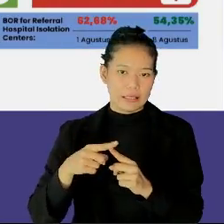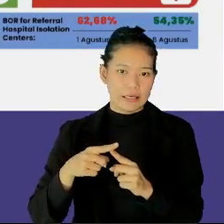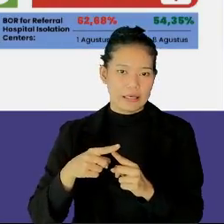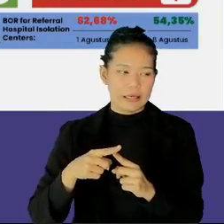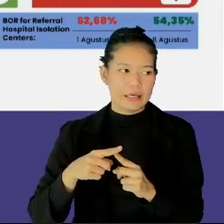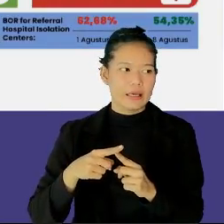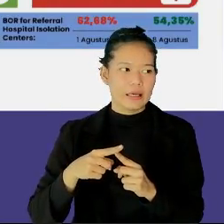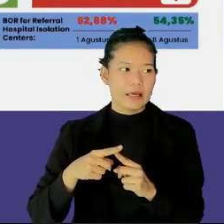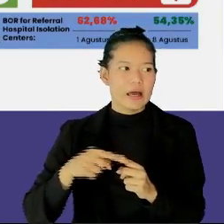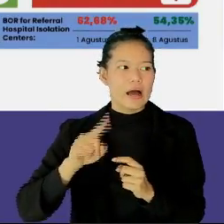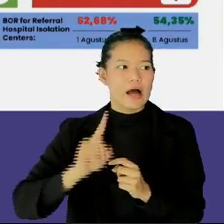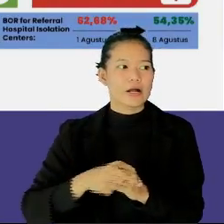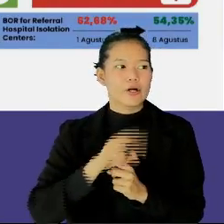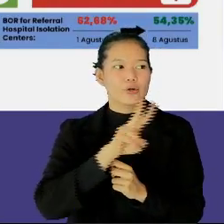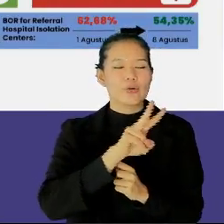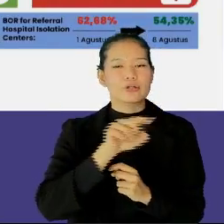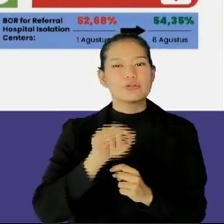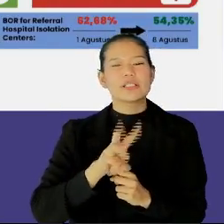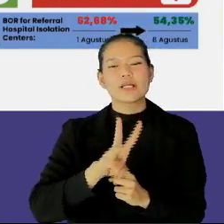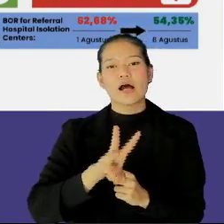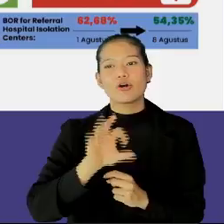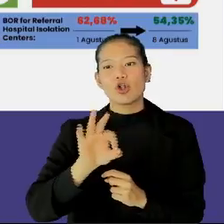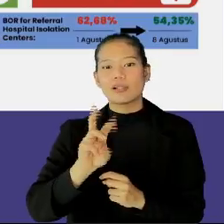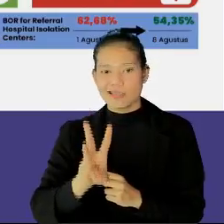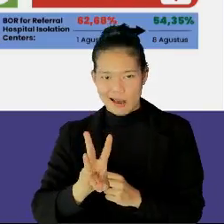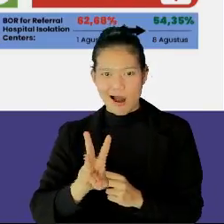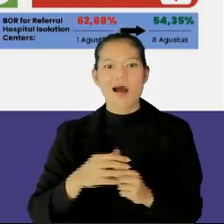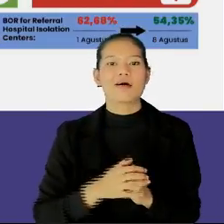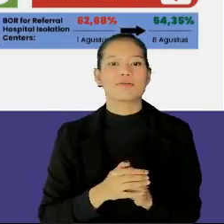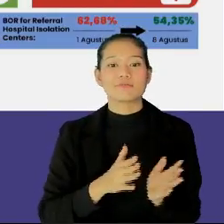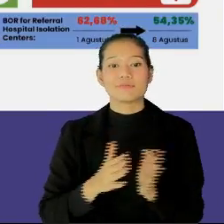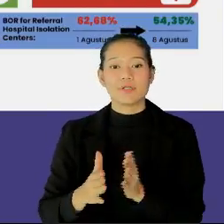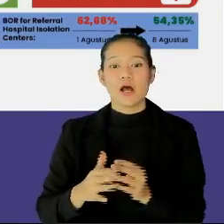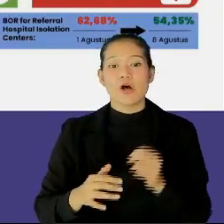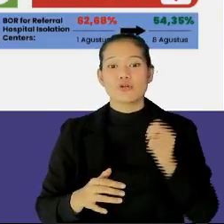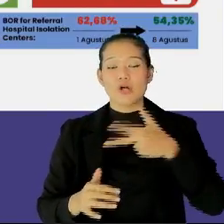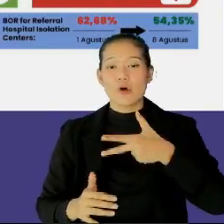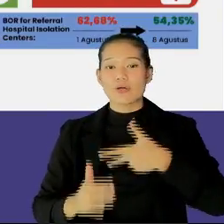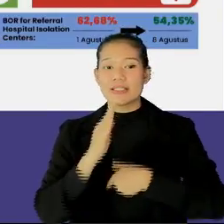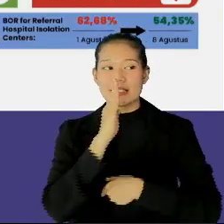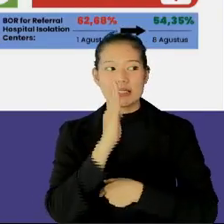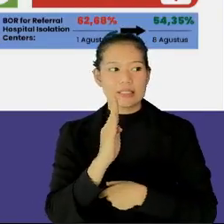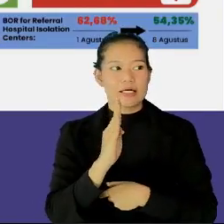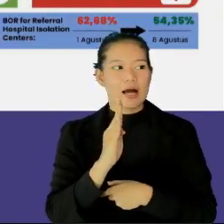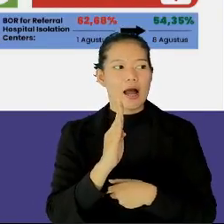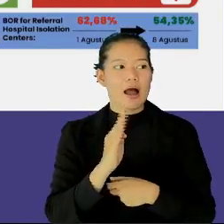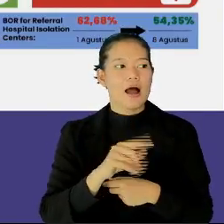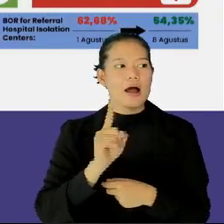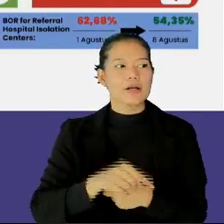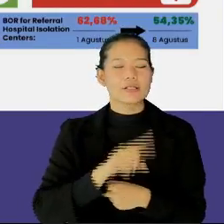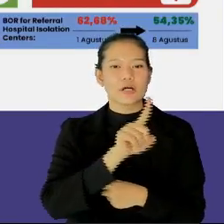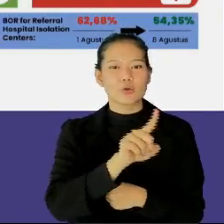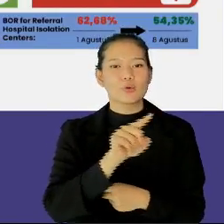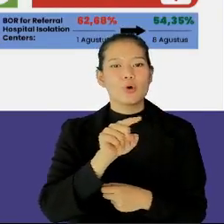adding 2,303, and then Central Sulawesi, adding